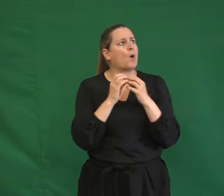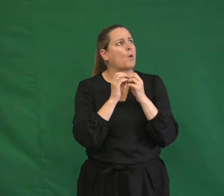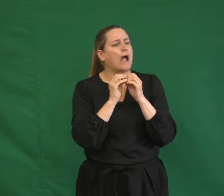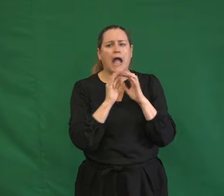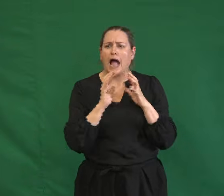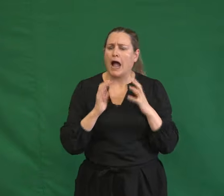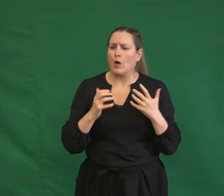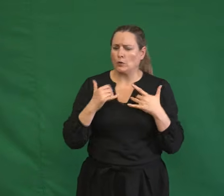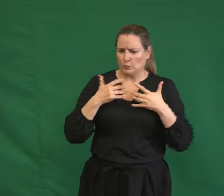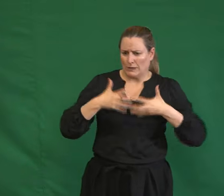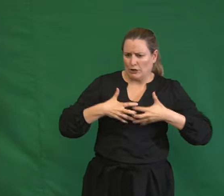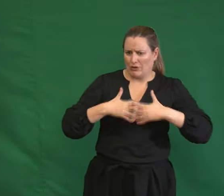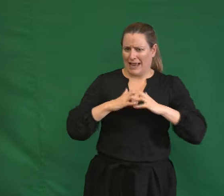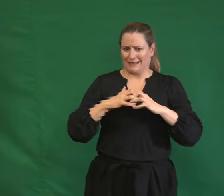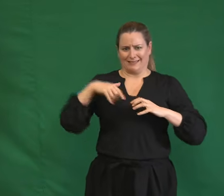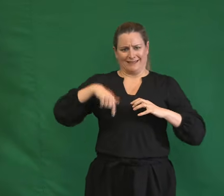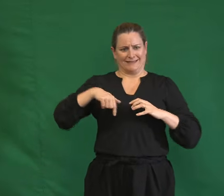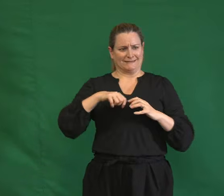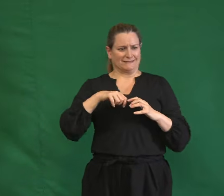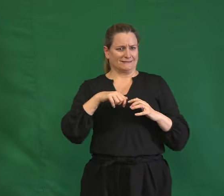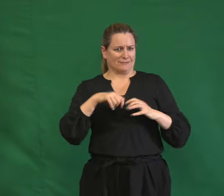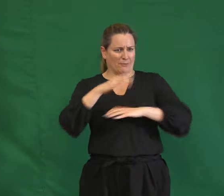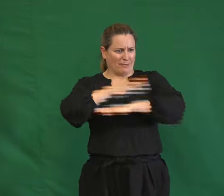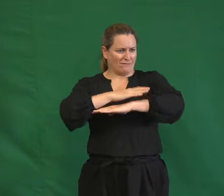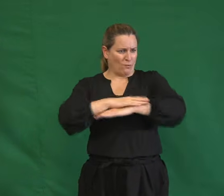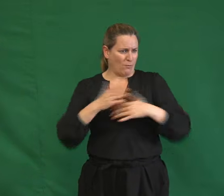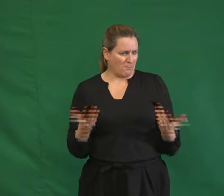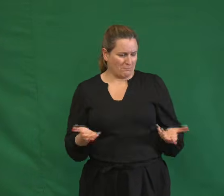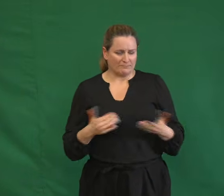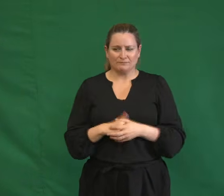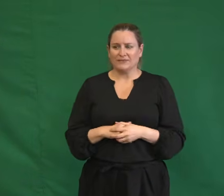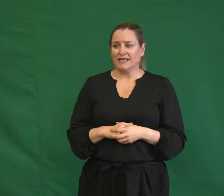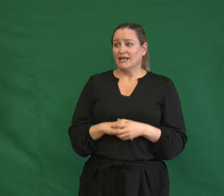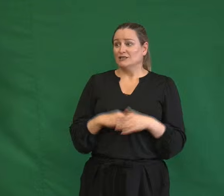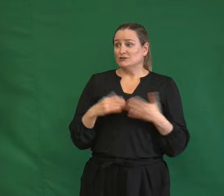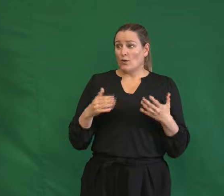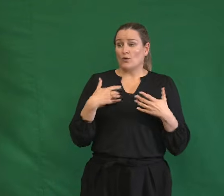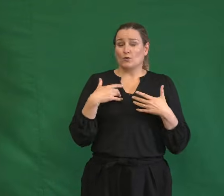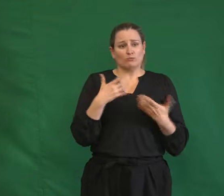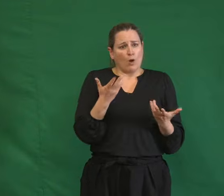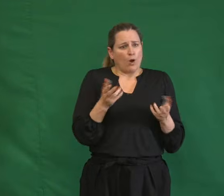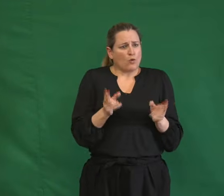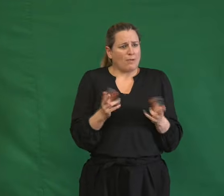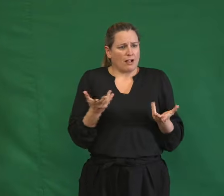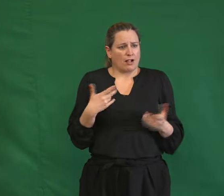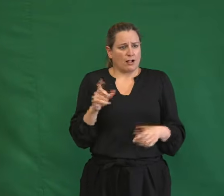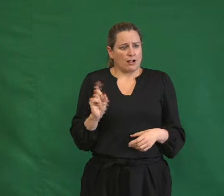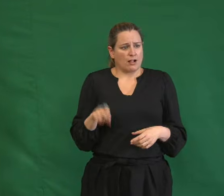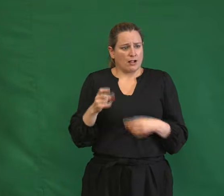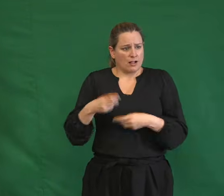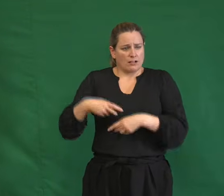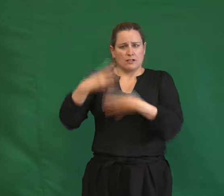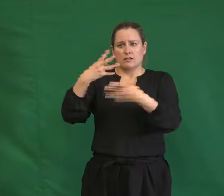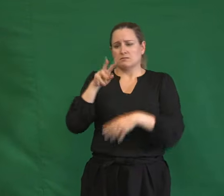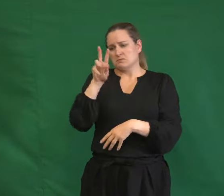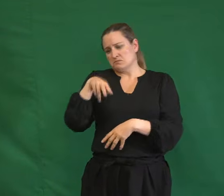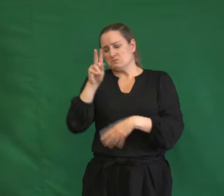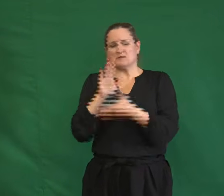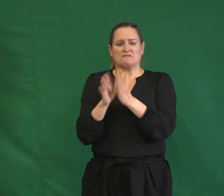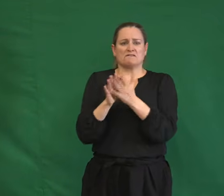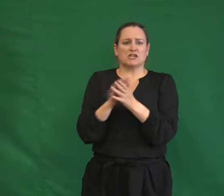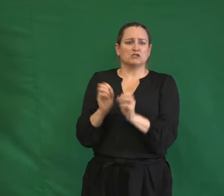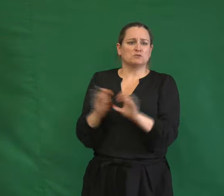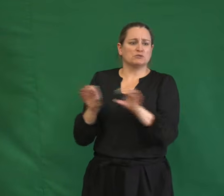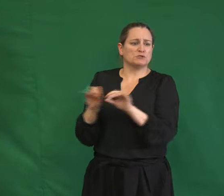about how to edit a curriculum or a piece of text, open it in Word, You take out some small bit, you're ready, you can